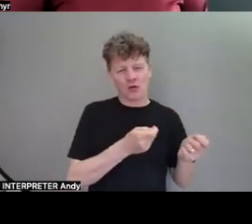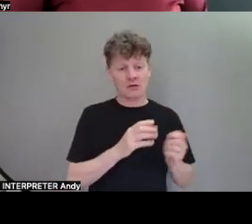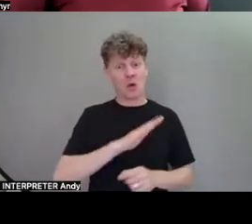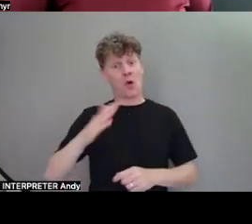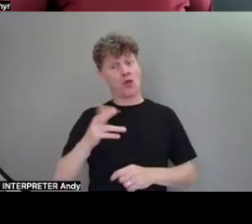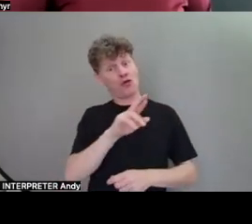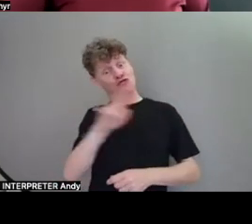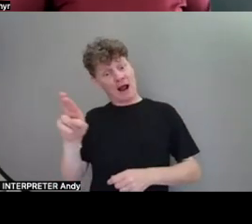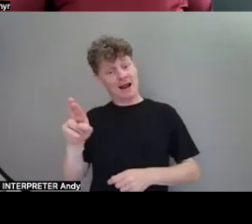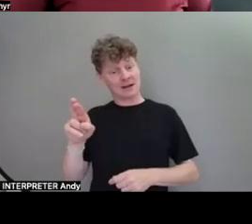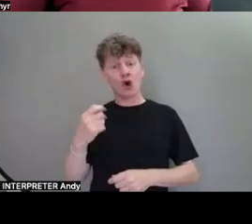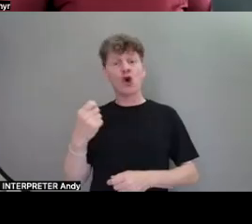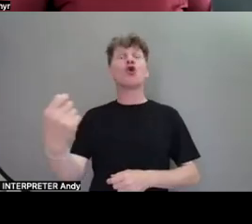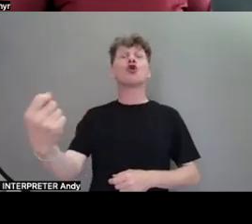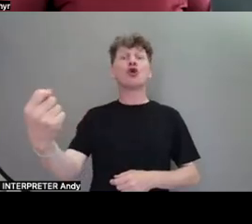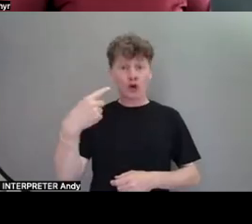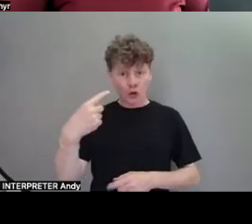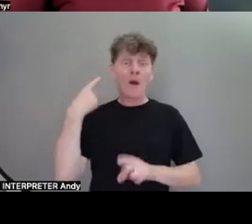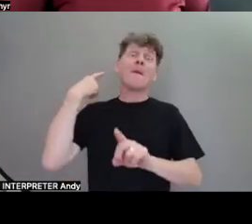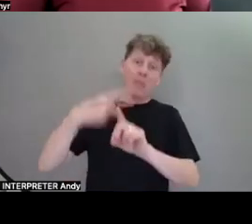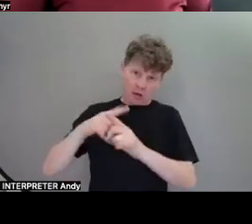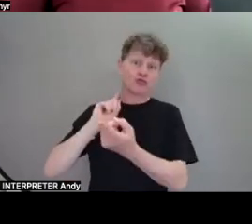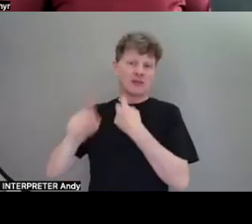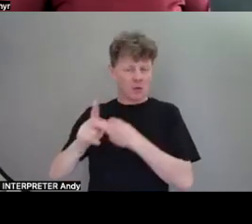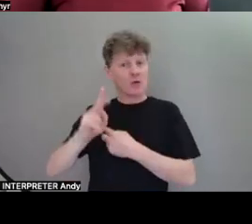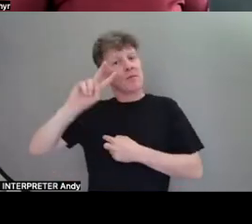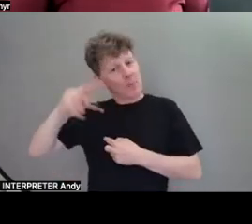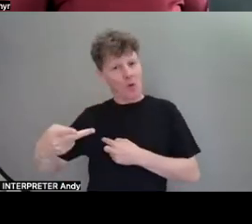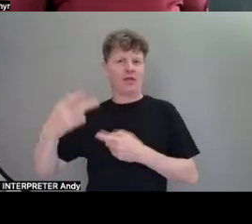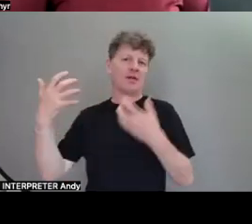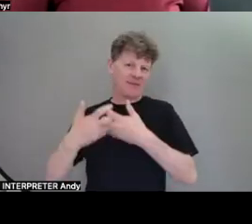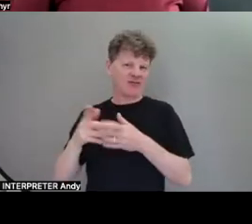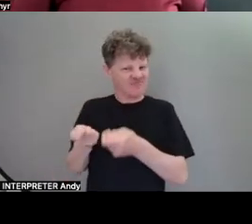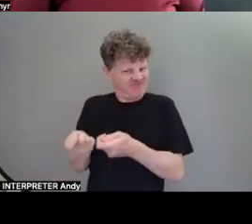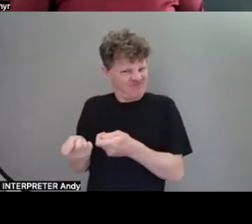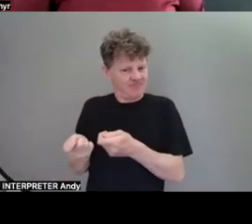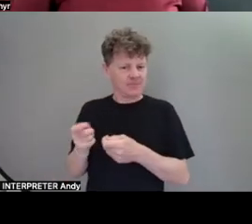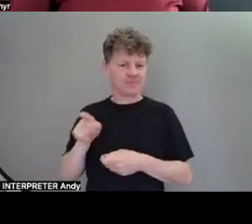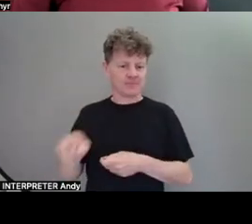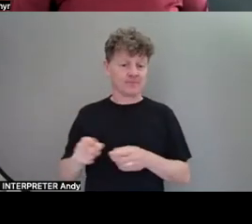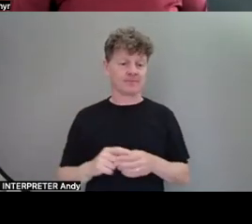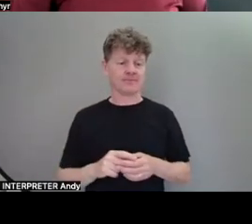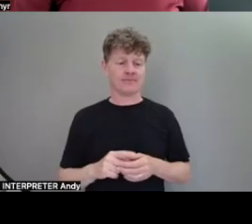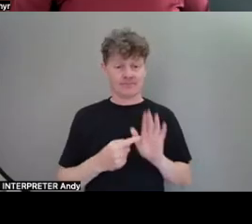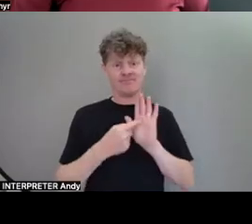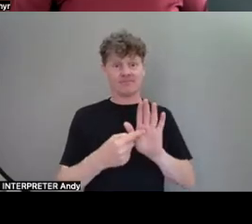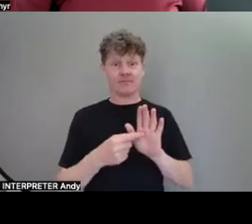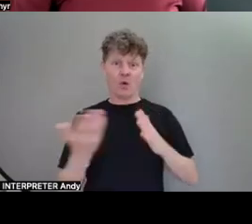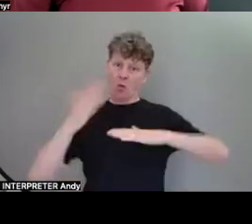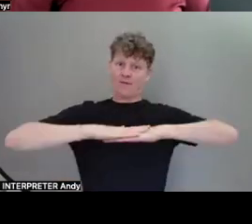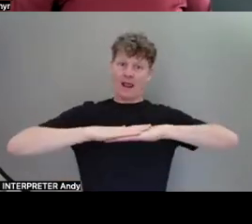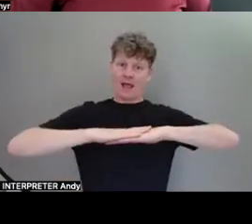the Q-response match, the more tightly controlled data set, or overlap between English and